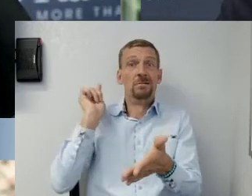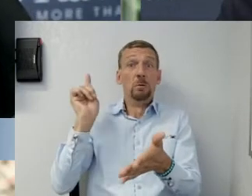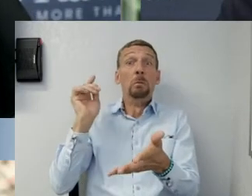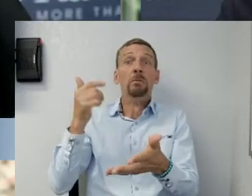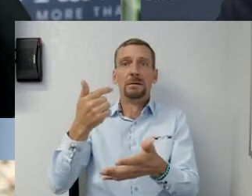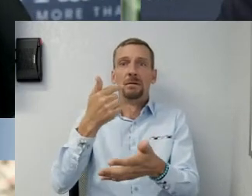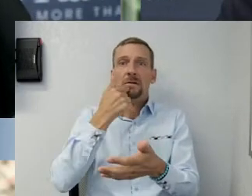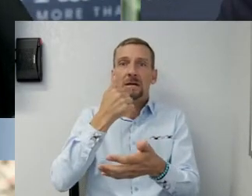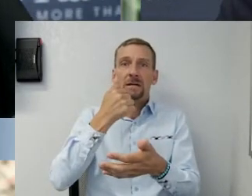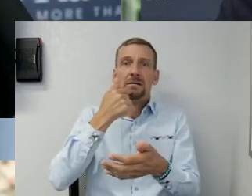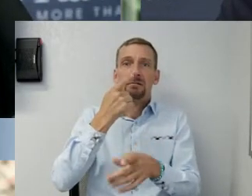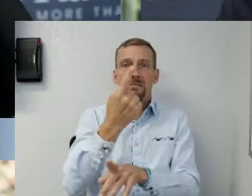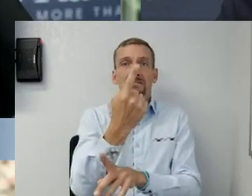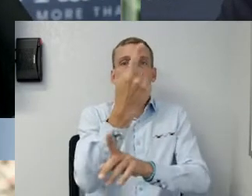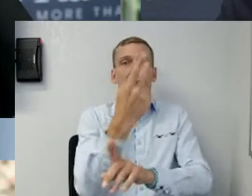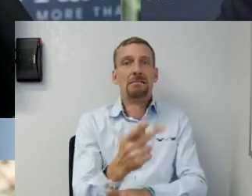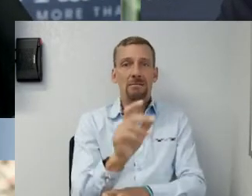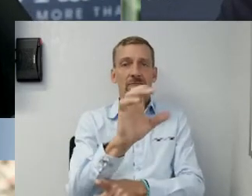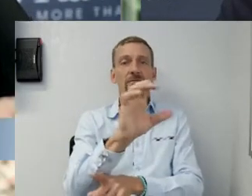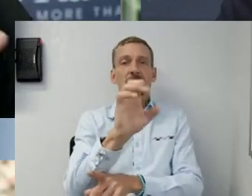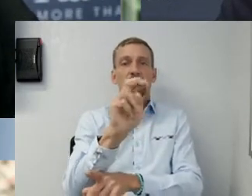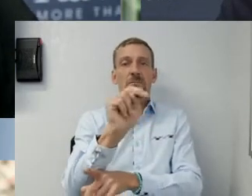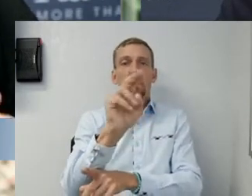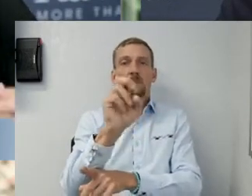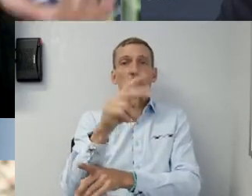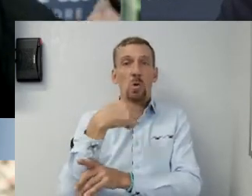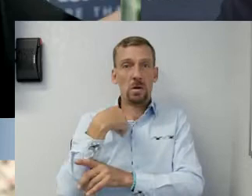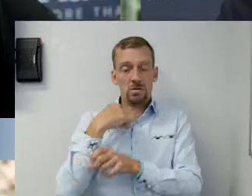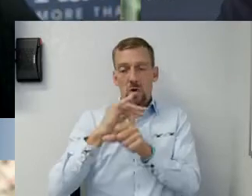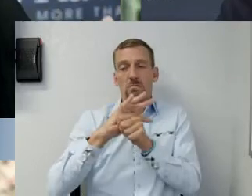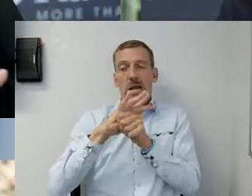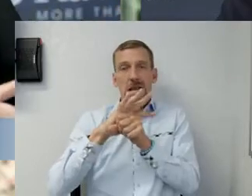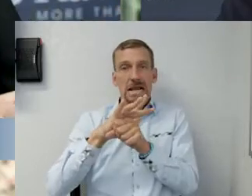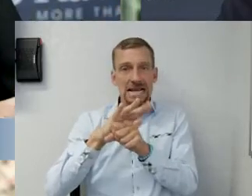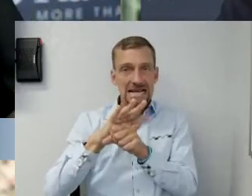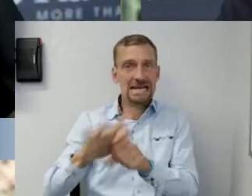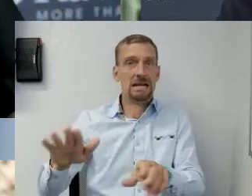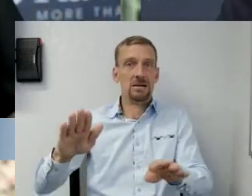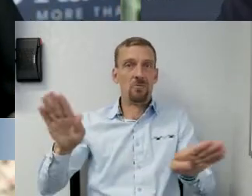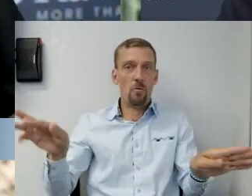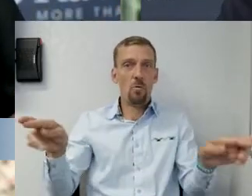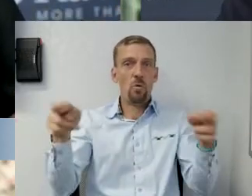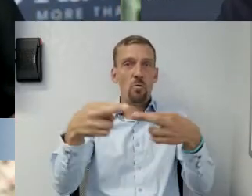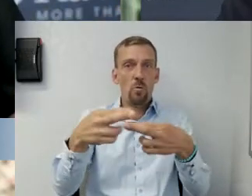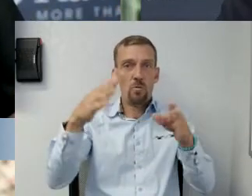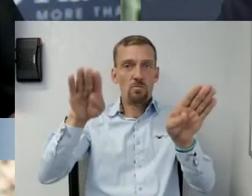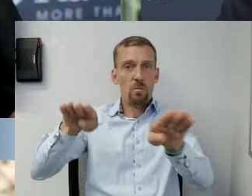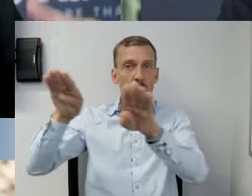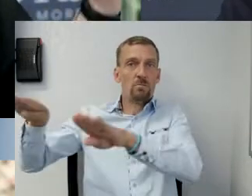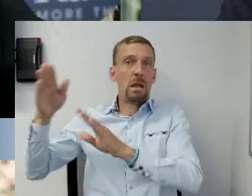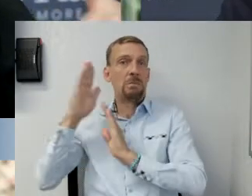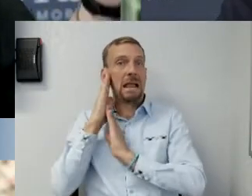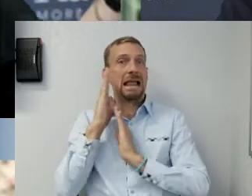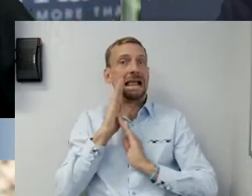half the census. And so we had plenty of space. We were spreading out. So our census is starting